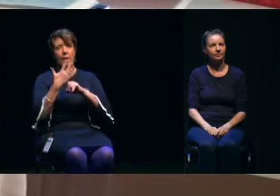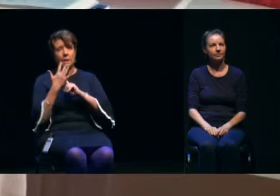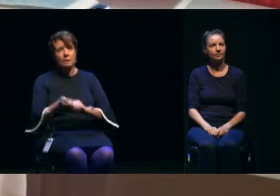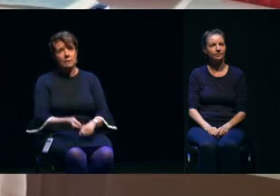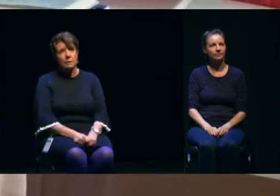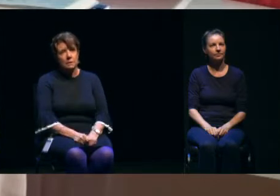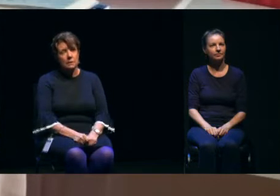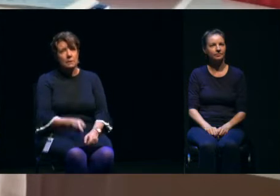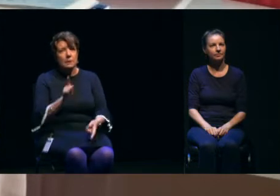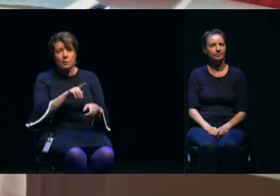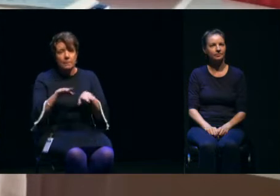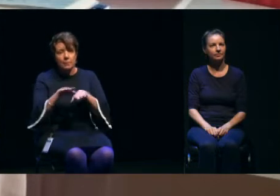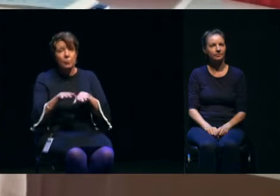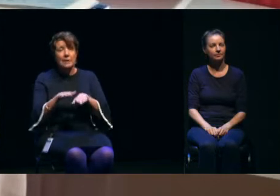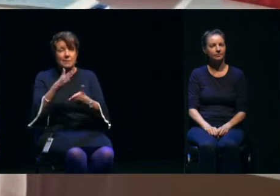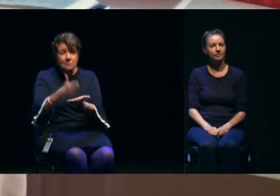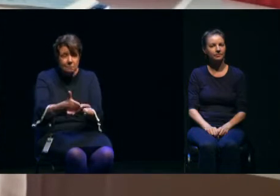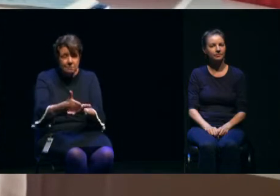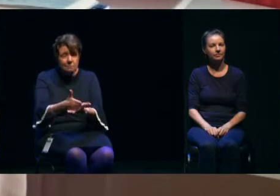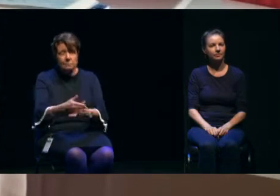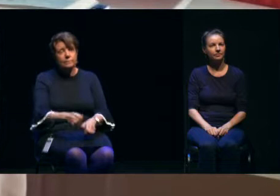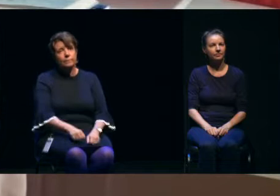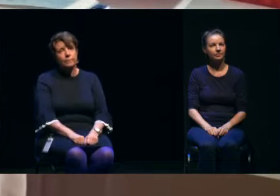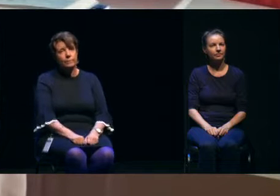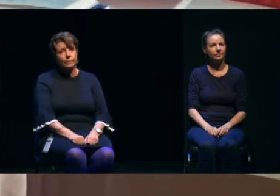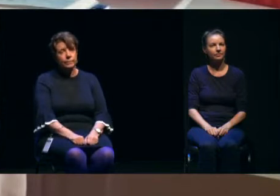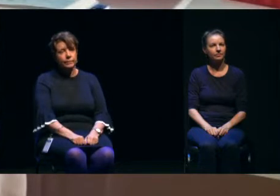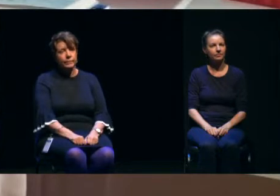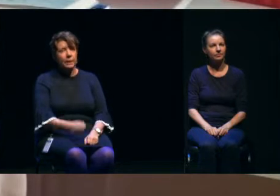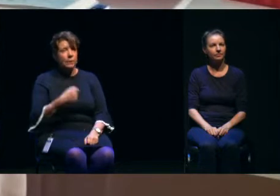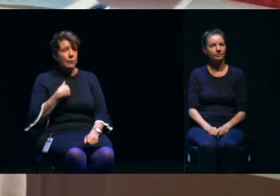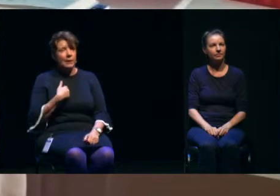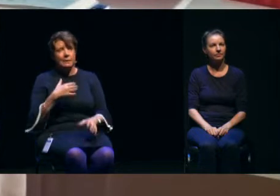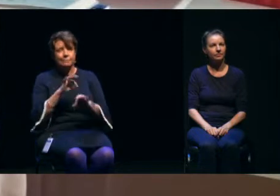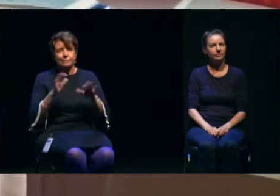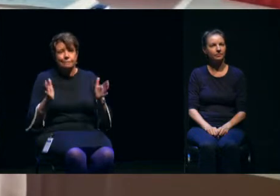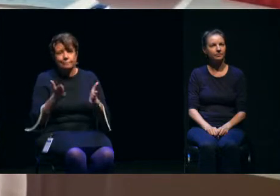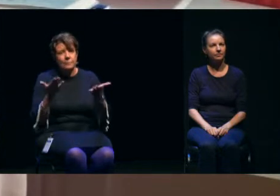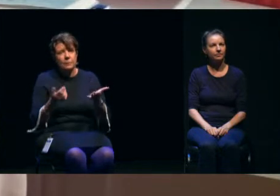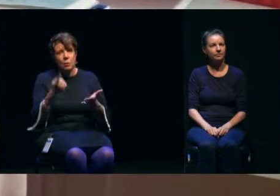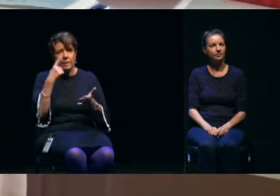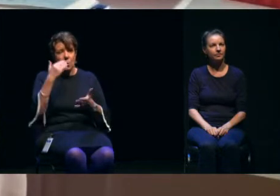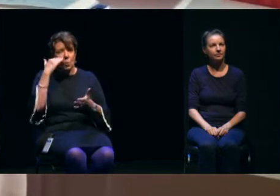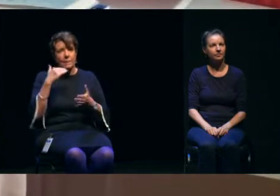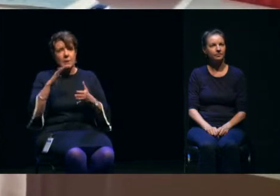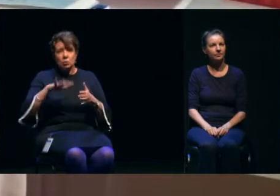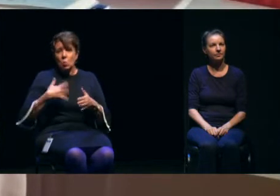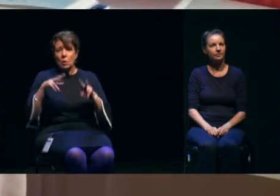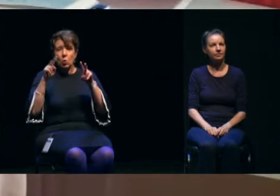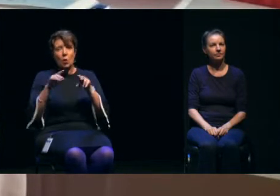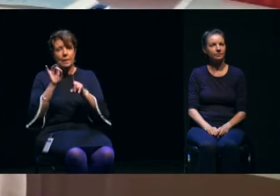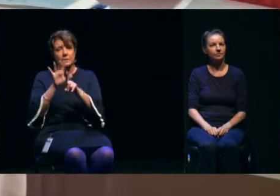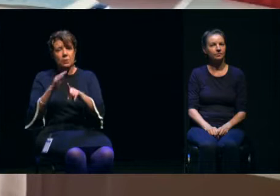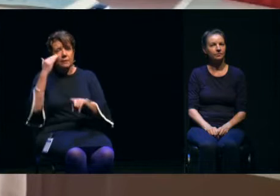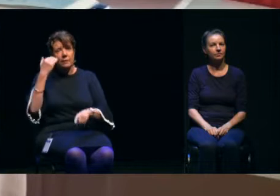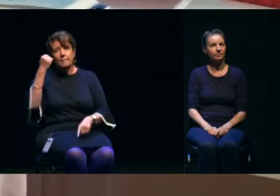Sometimes the movement has stalled. And I've been really discouraged to see that young women don't want to call themselves feminists because